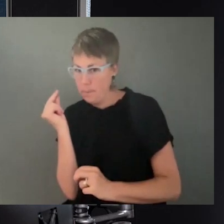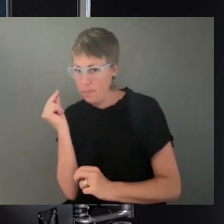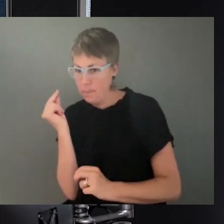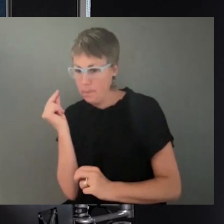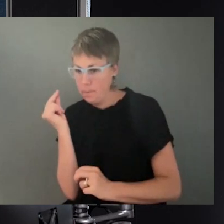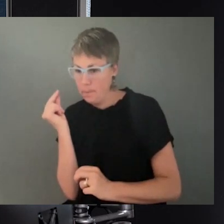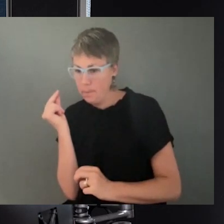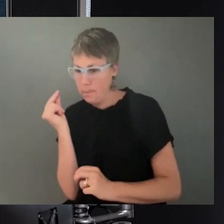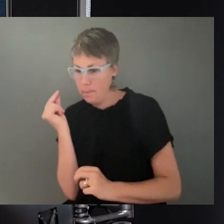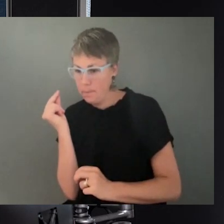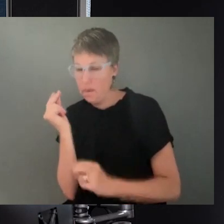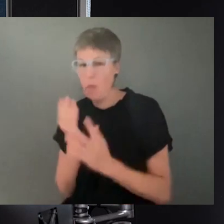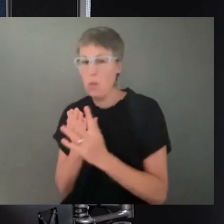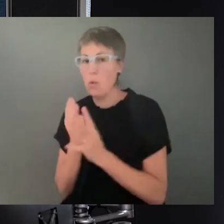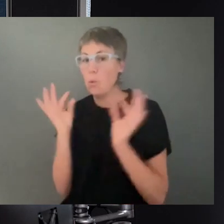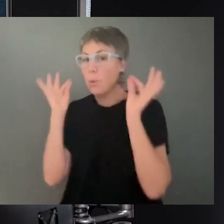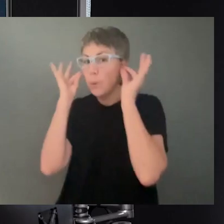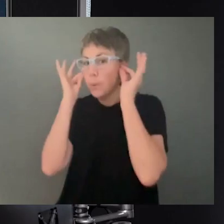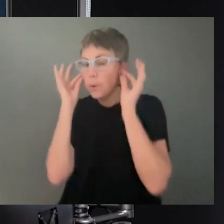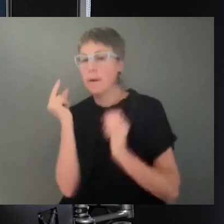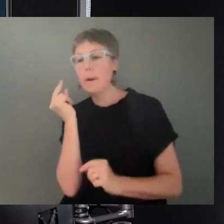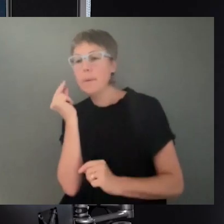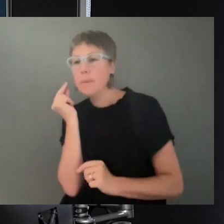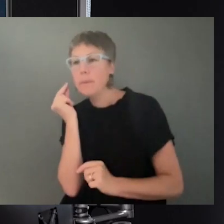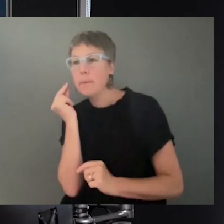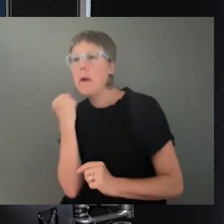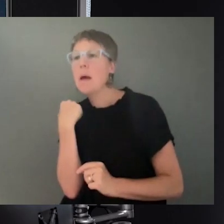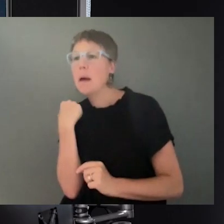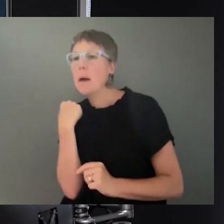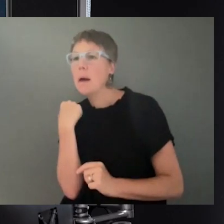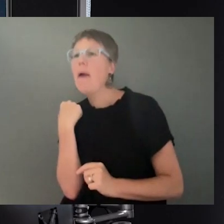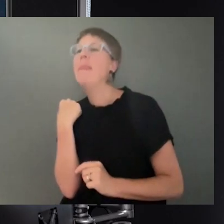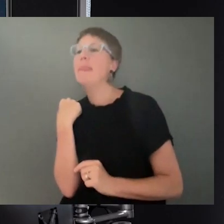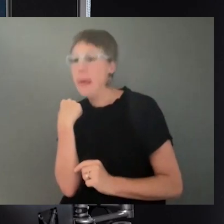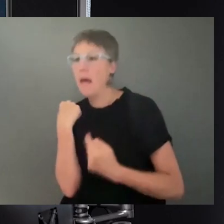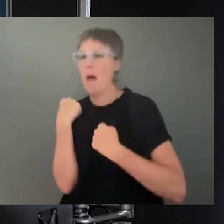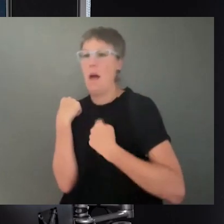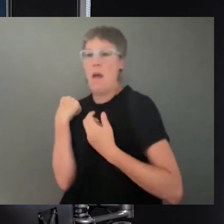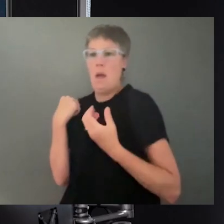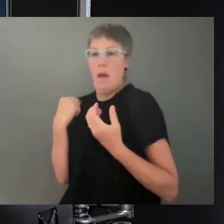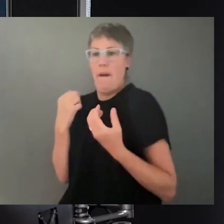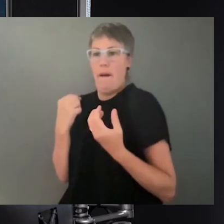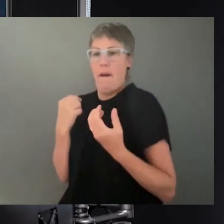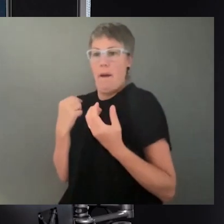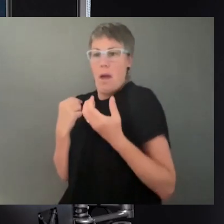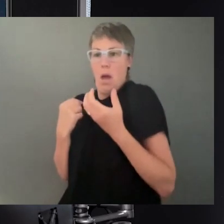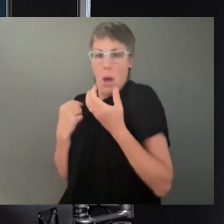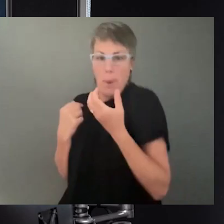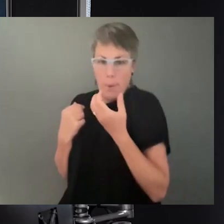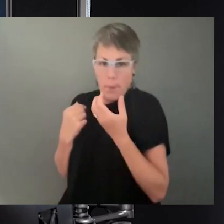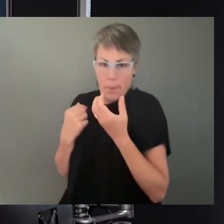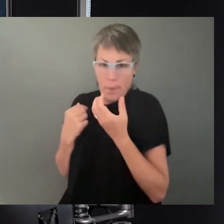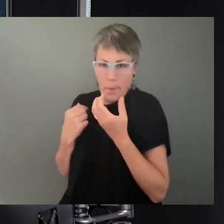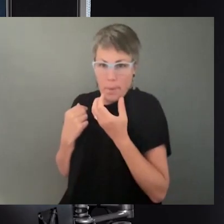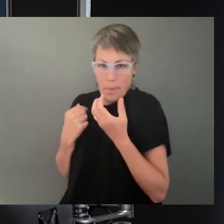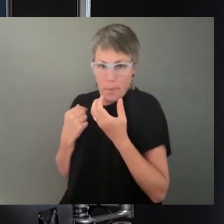the bulletin on the screen, reads them into my headphones, and I listen and I repeat what I'm hearing.